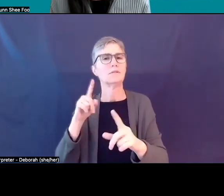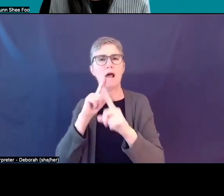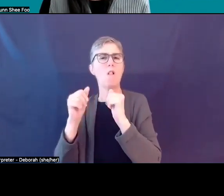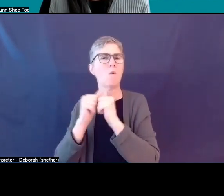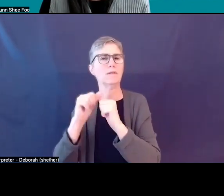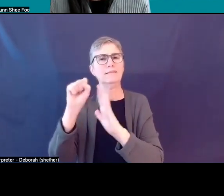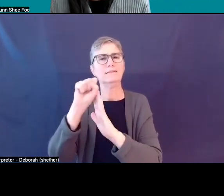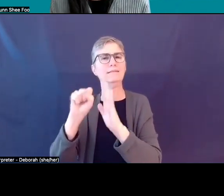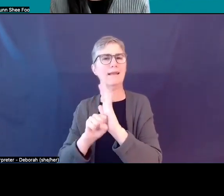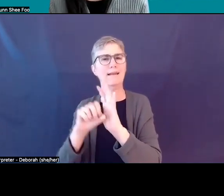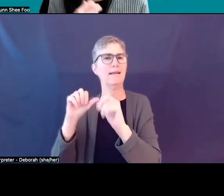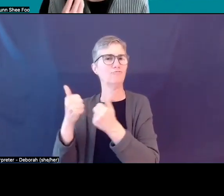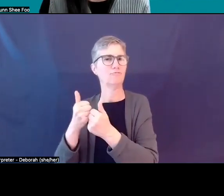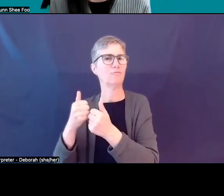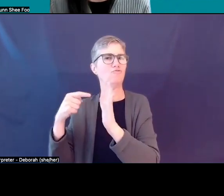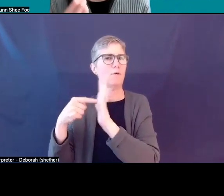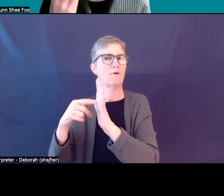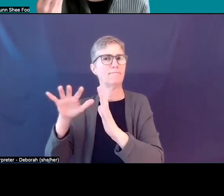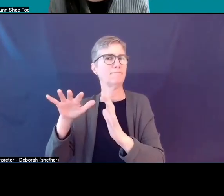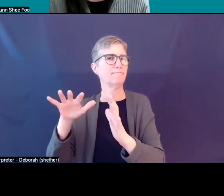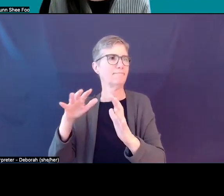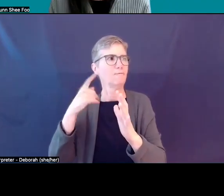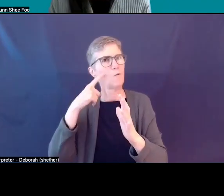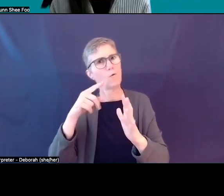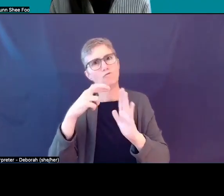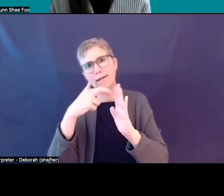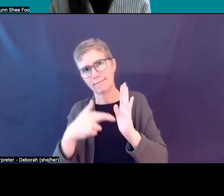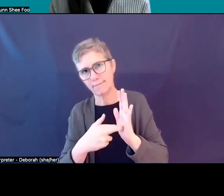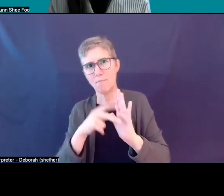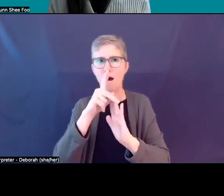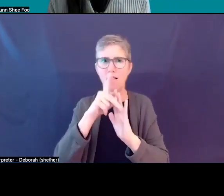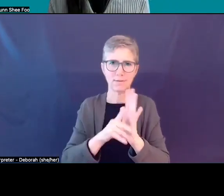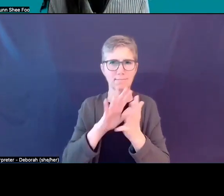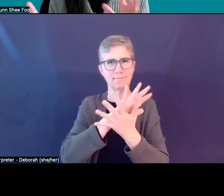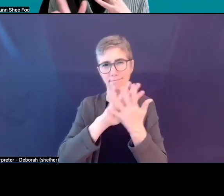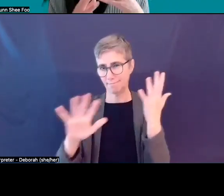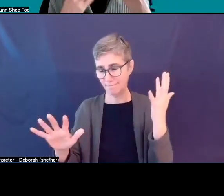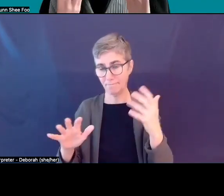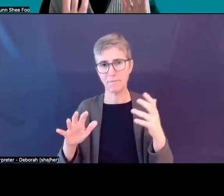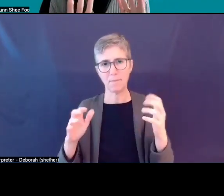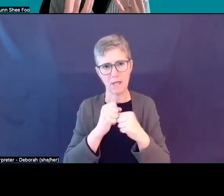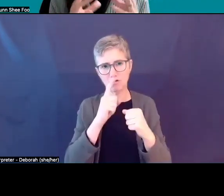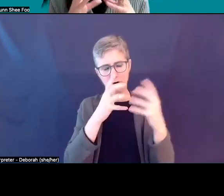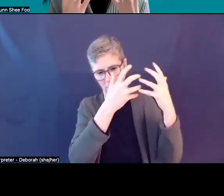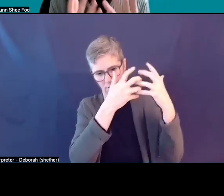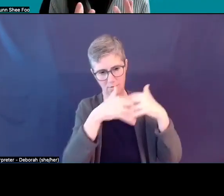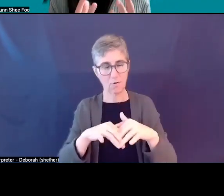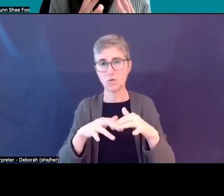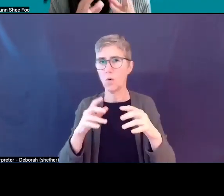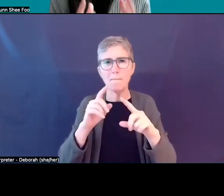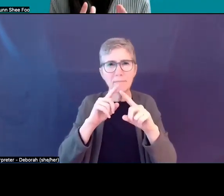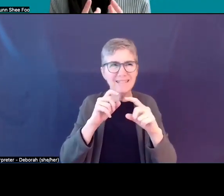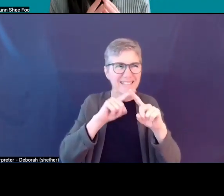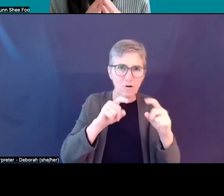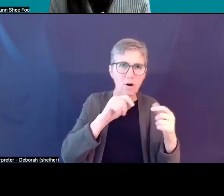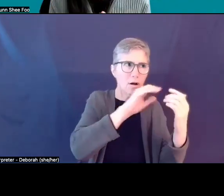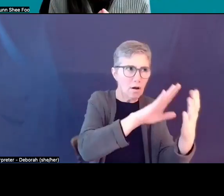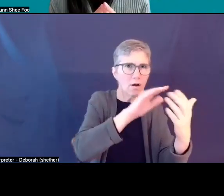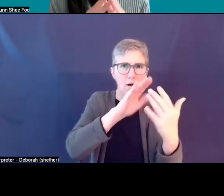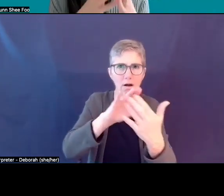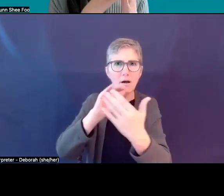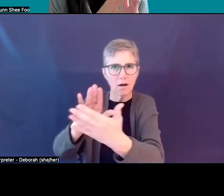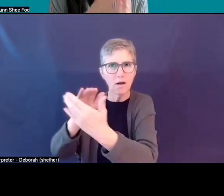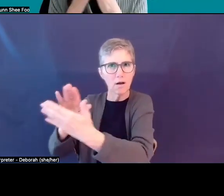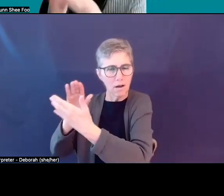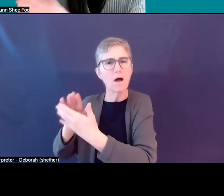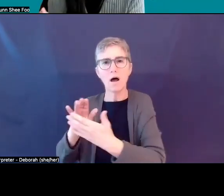agency representatives around regulations and policies. And this multi-method landscape